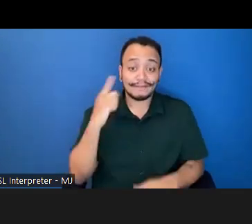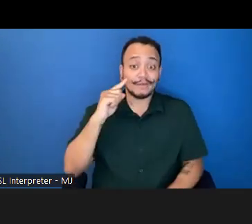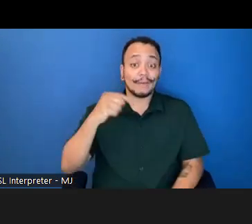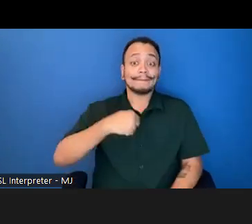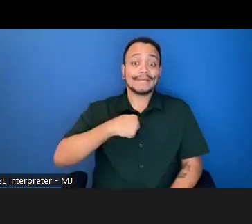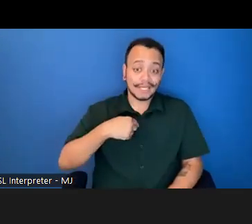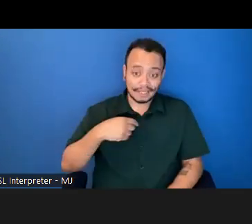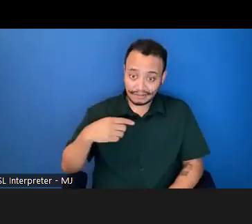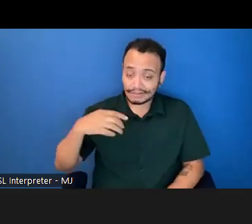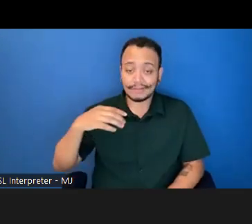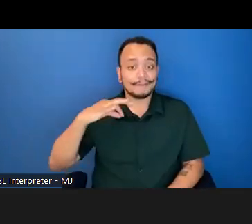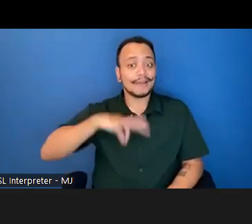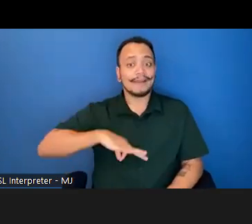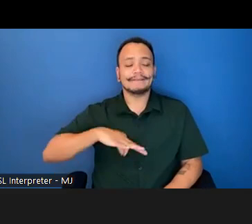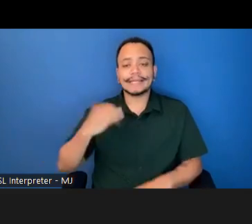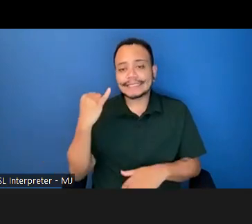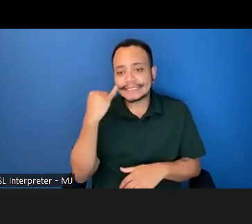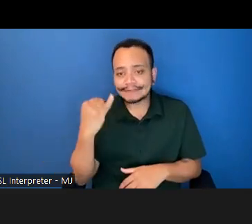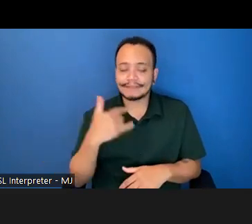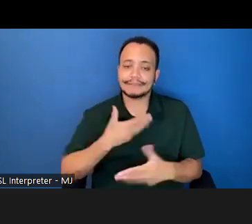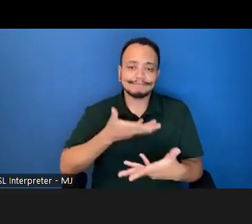me when I've had